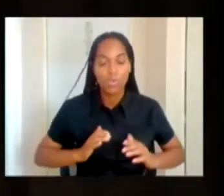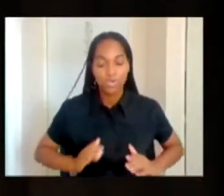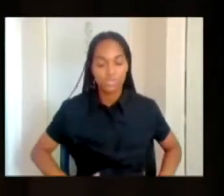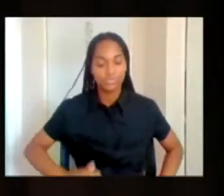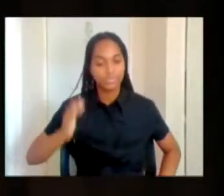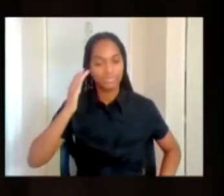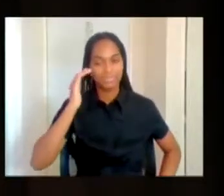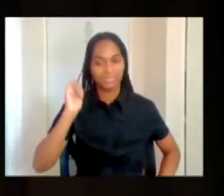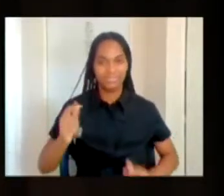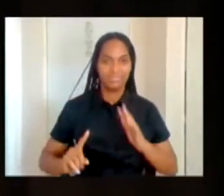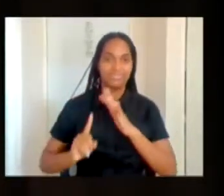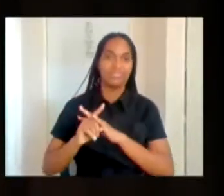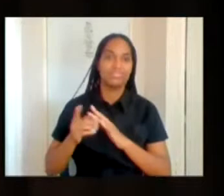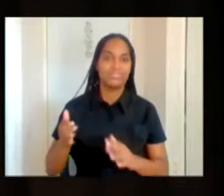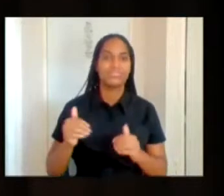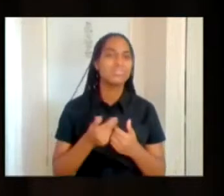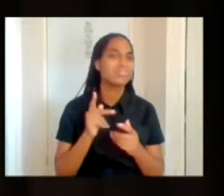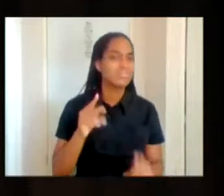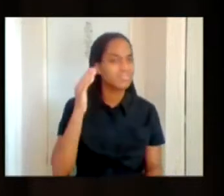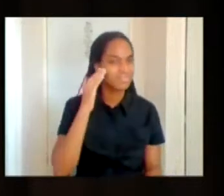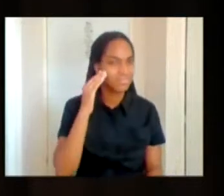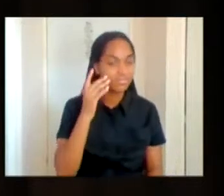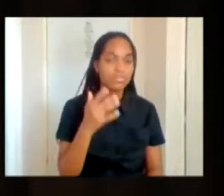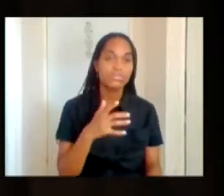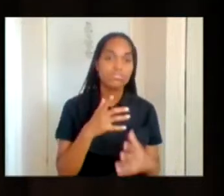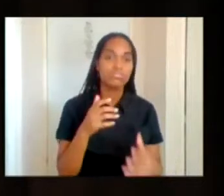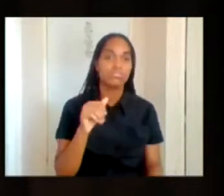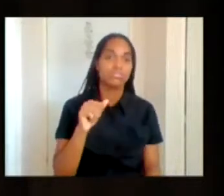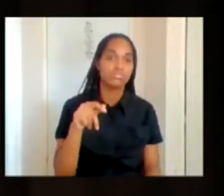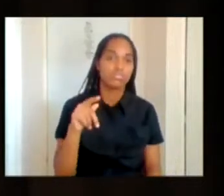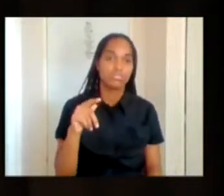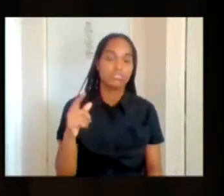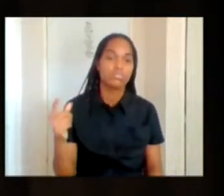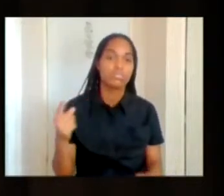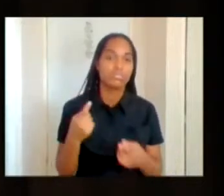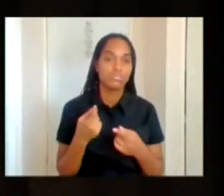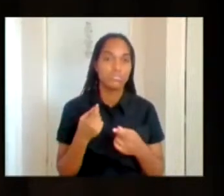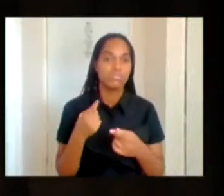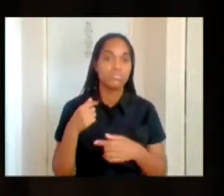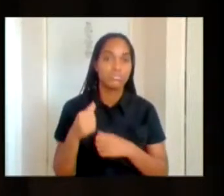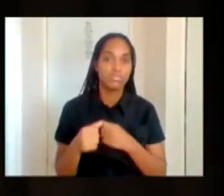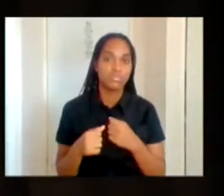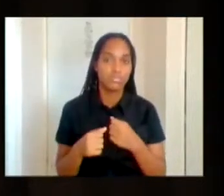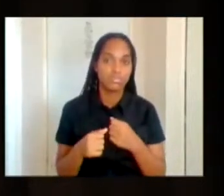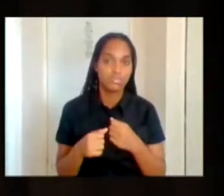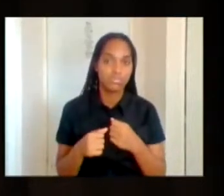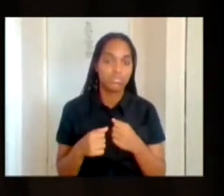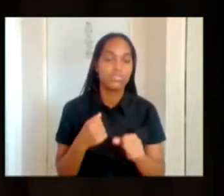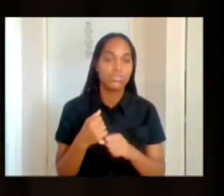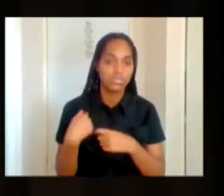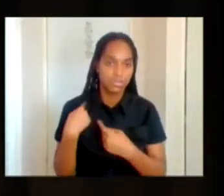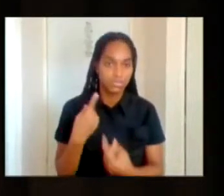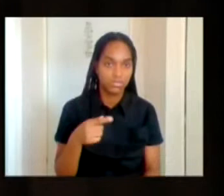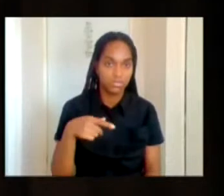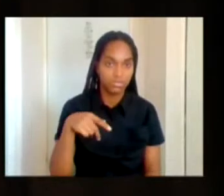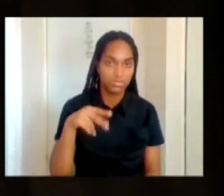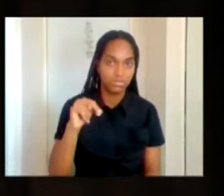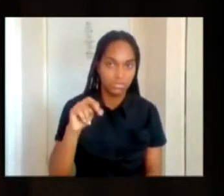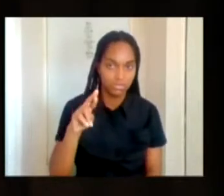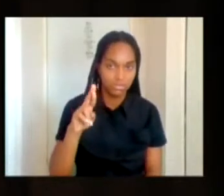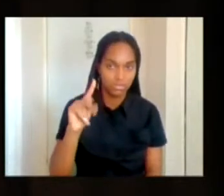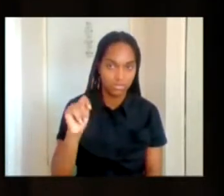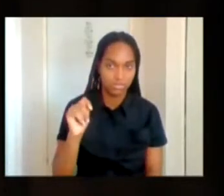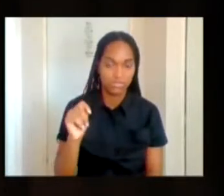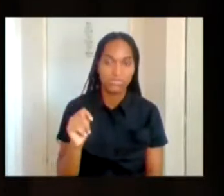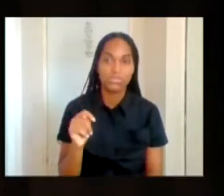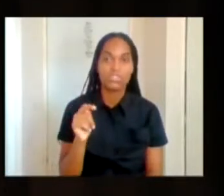there in the first place? So a lot of the application comes over the air, over NRT. The menus can come over the NRT. So